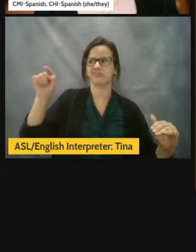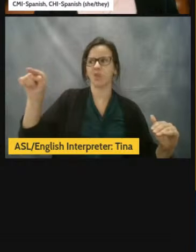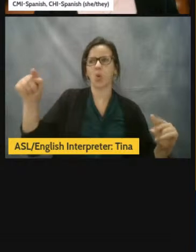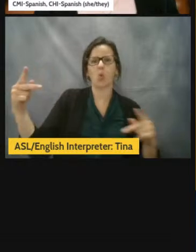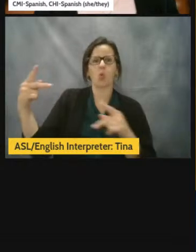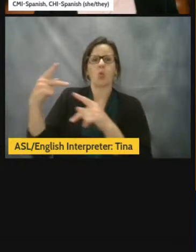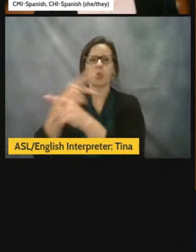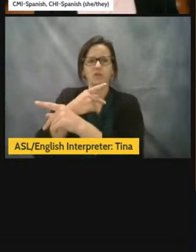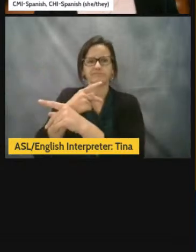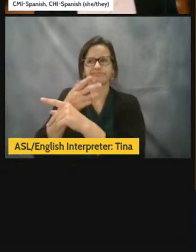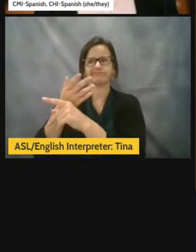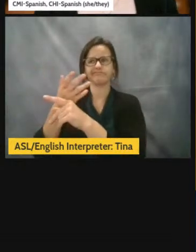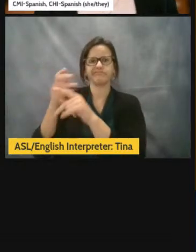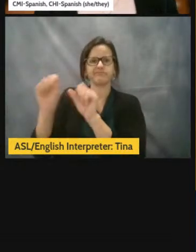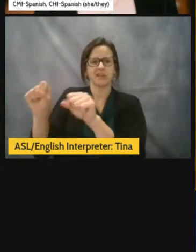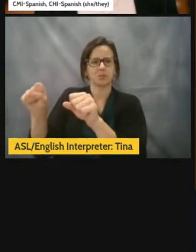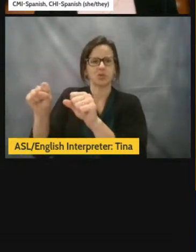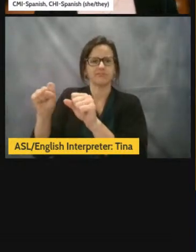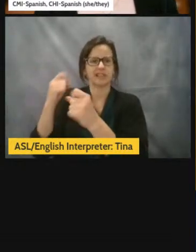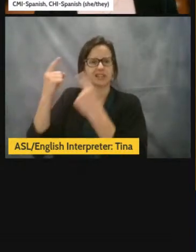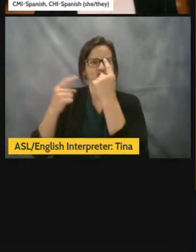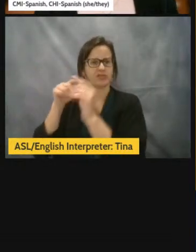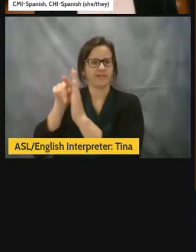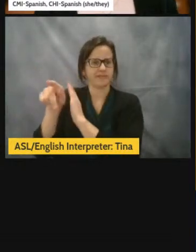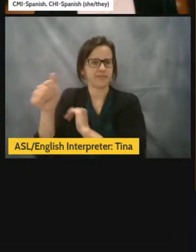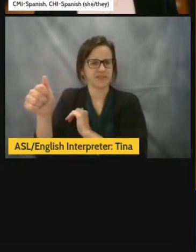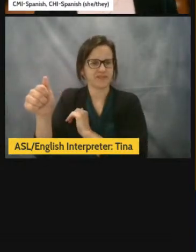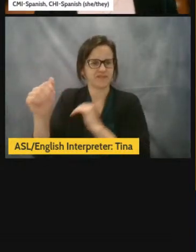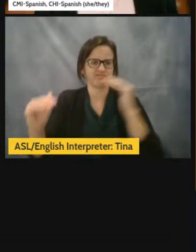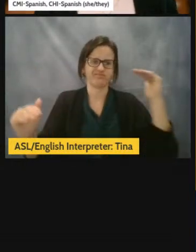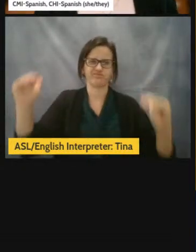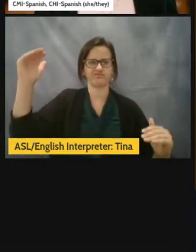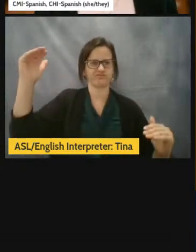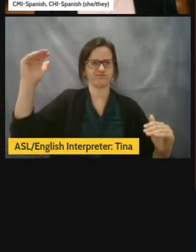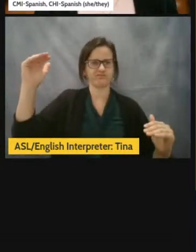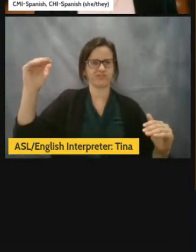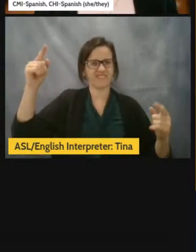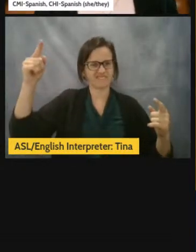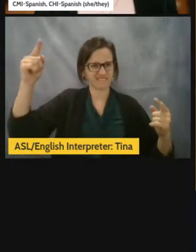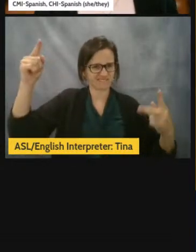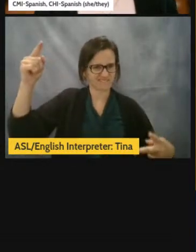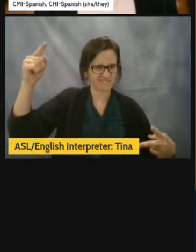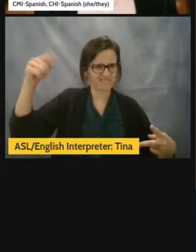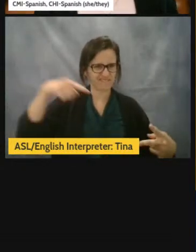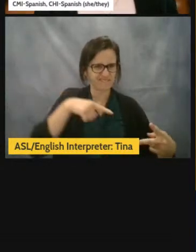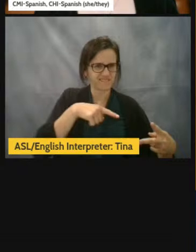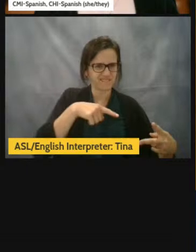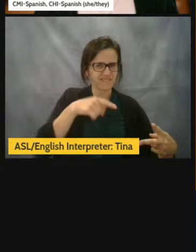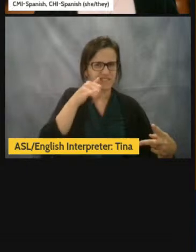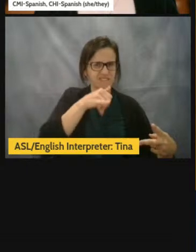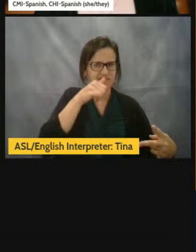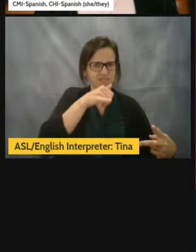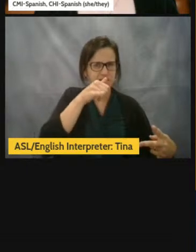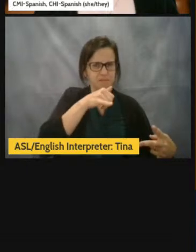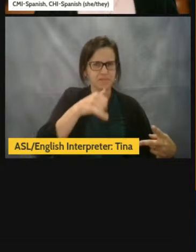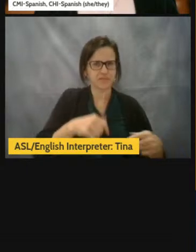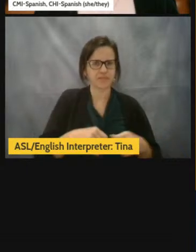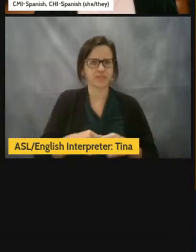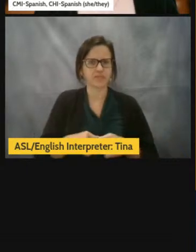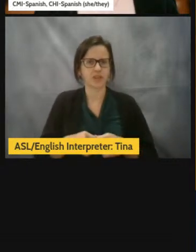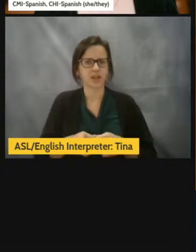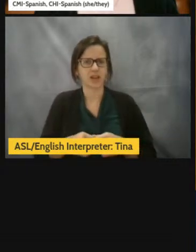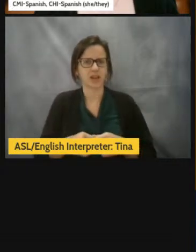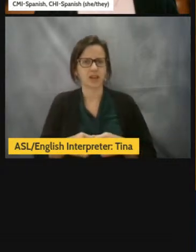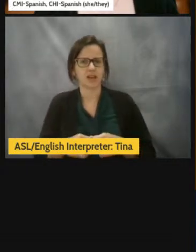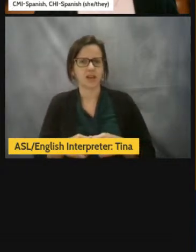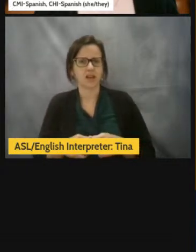Transgender and non-binary intersex youth whose pronouns were respected by all of the people they live with had